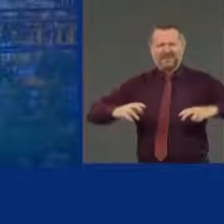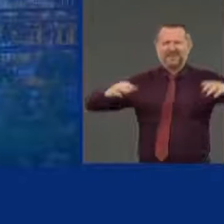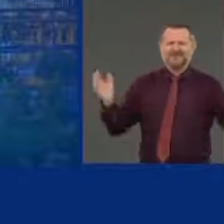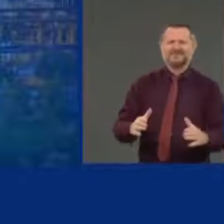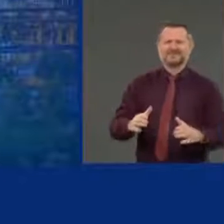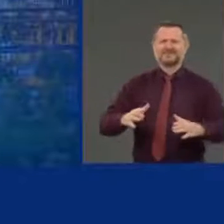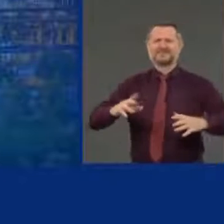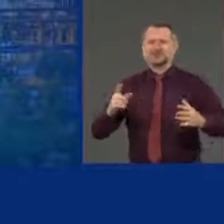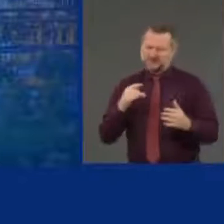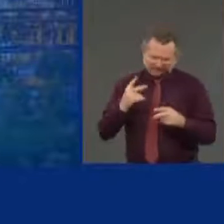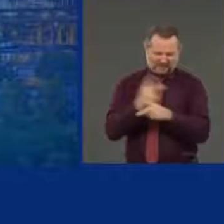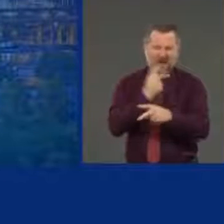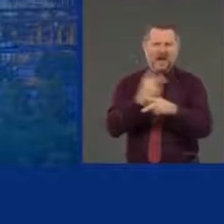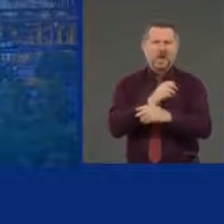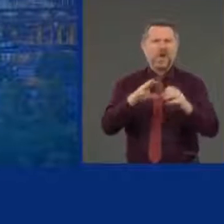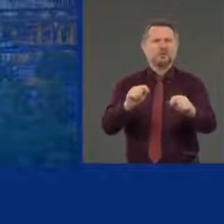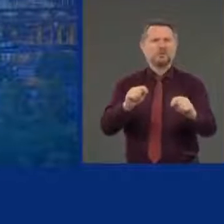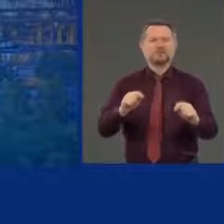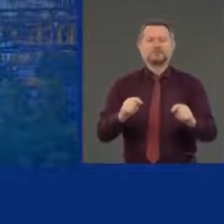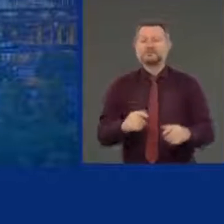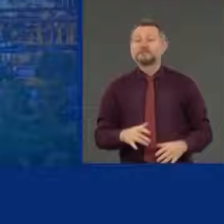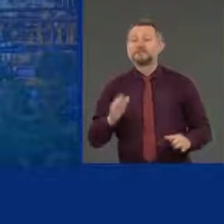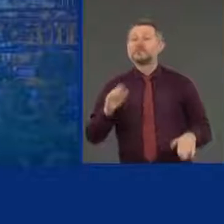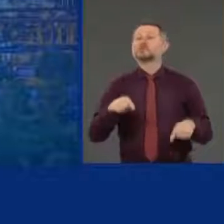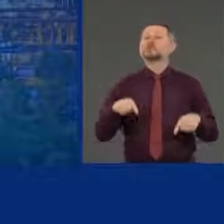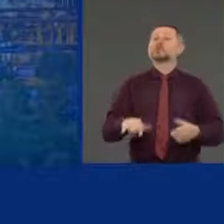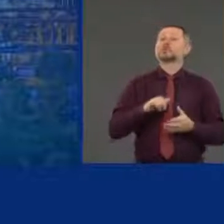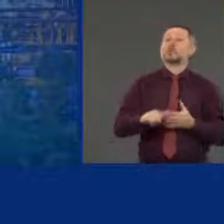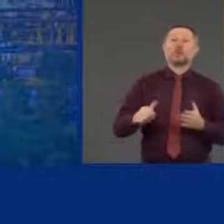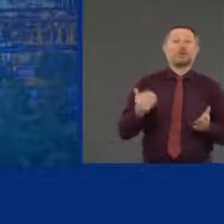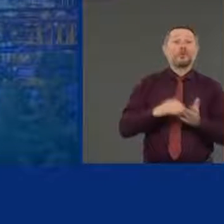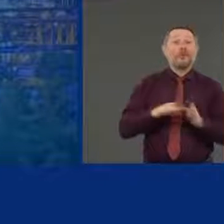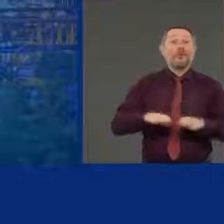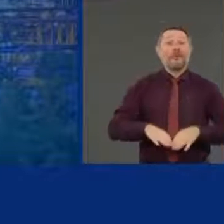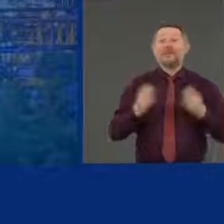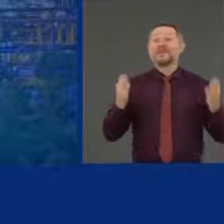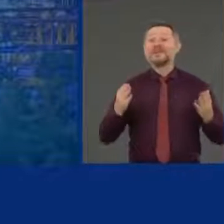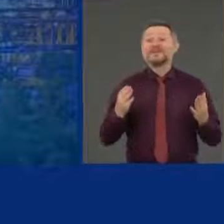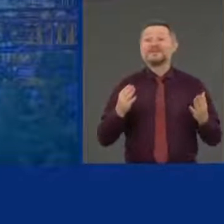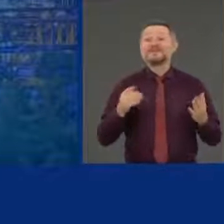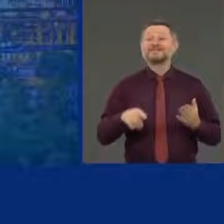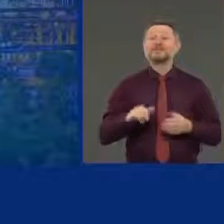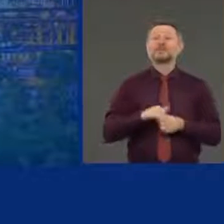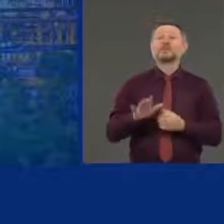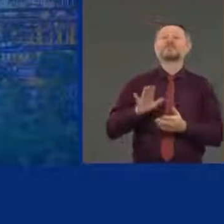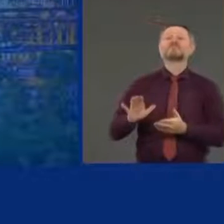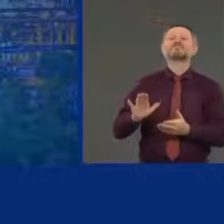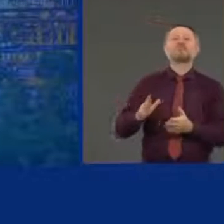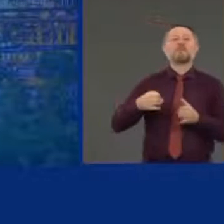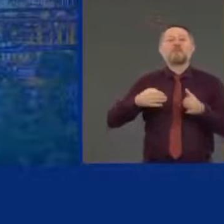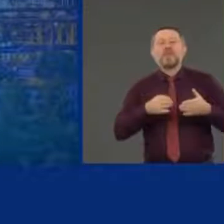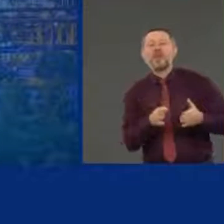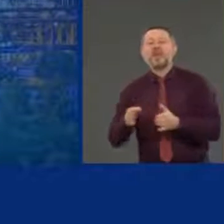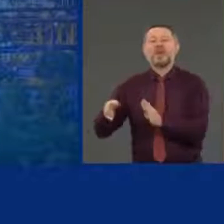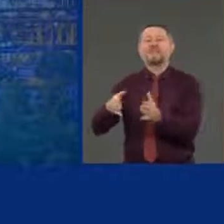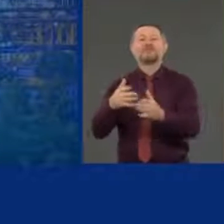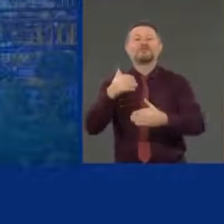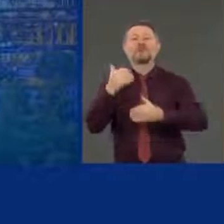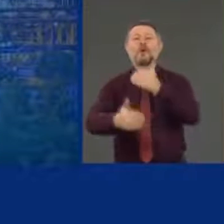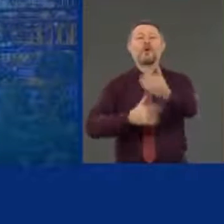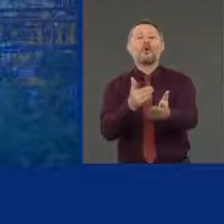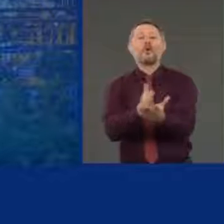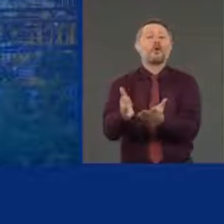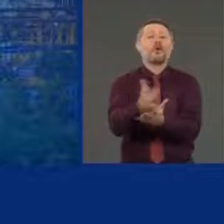On the reopening, New York's path forward is dictated by